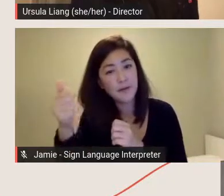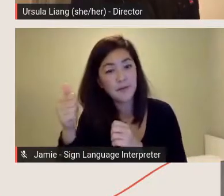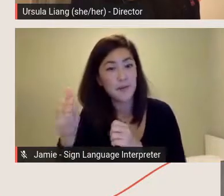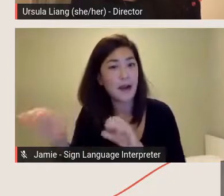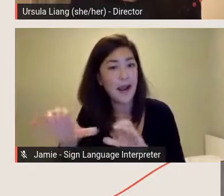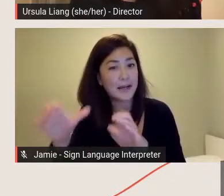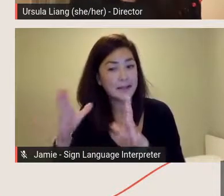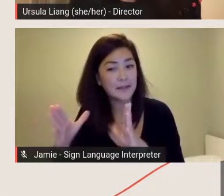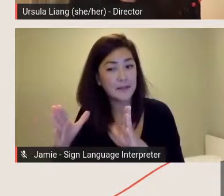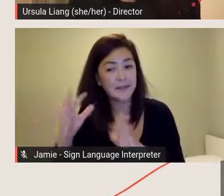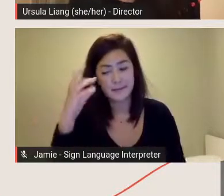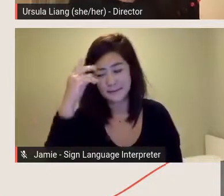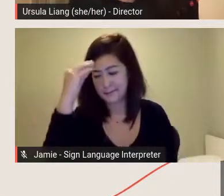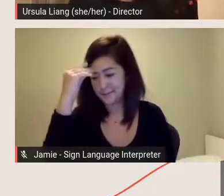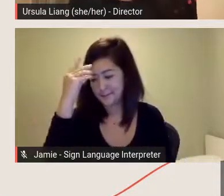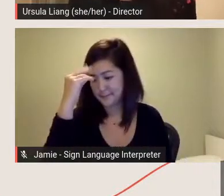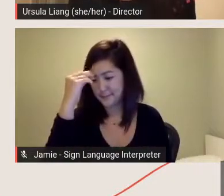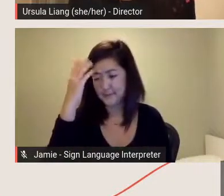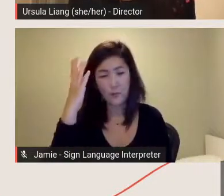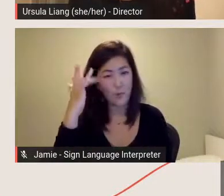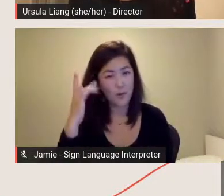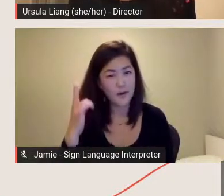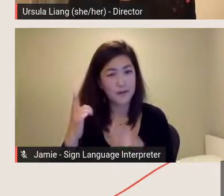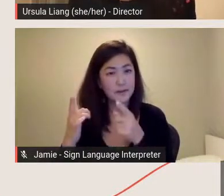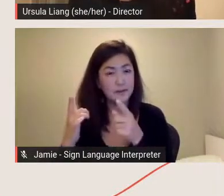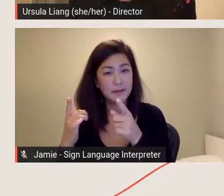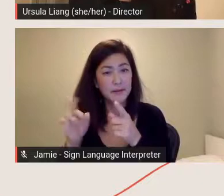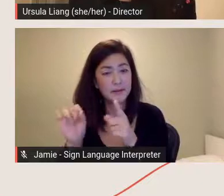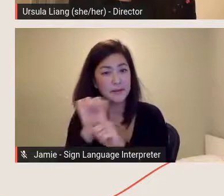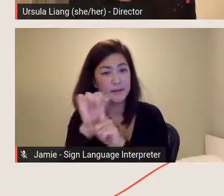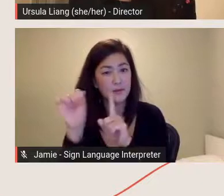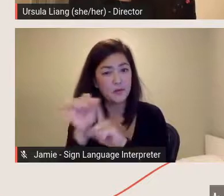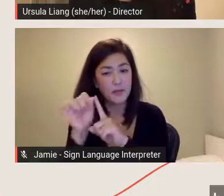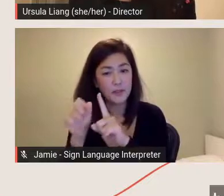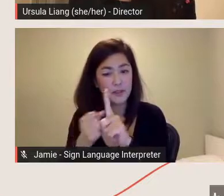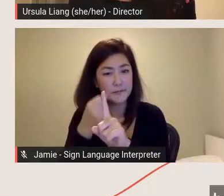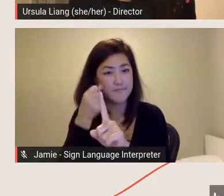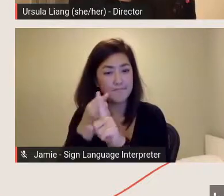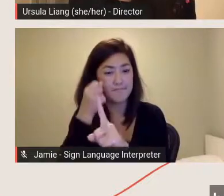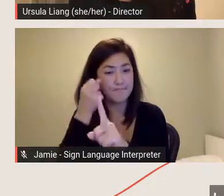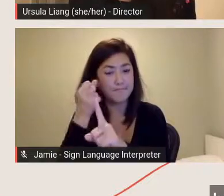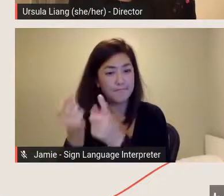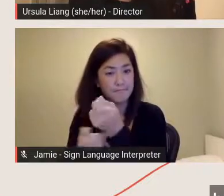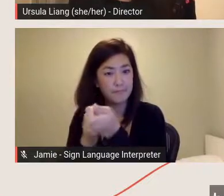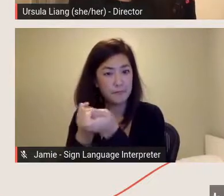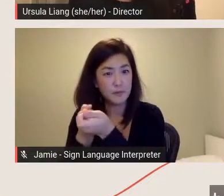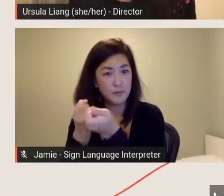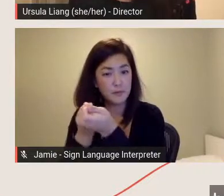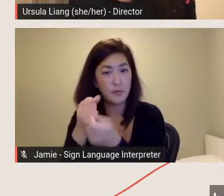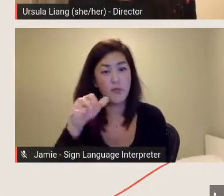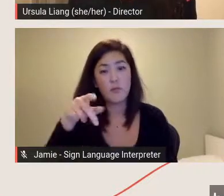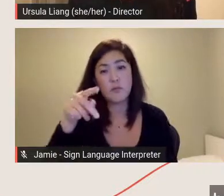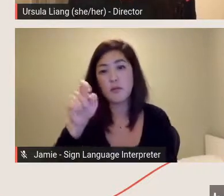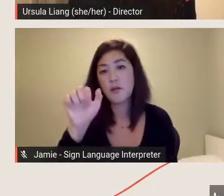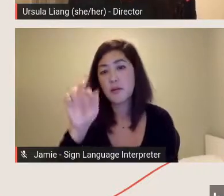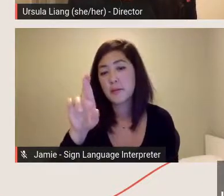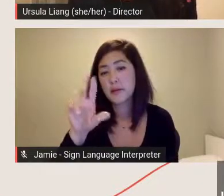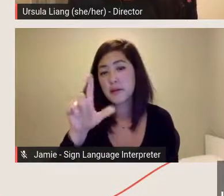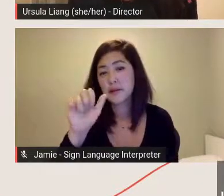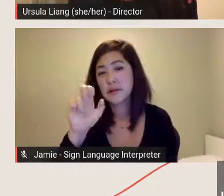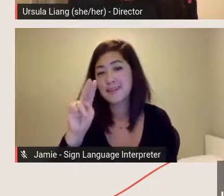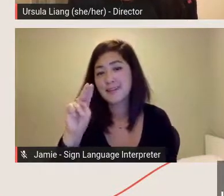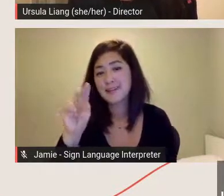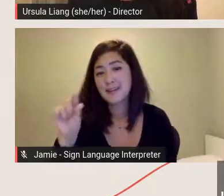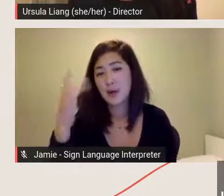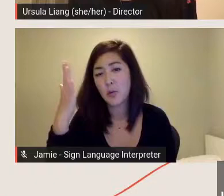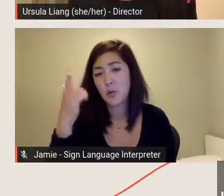to think about why this case like inspired so many people to support the Peter Liang side. I've